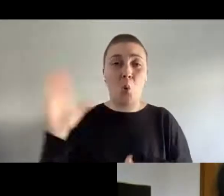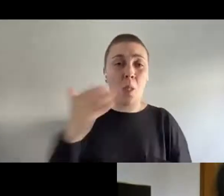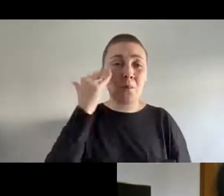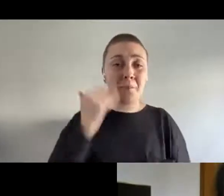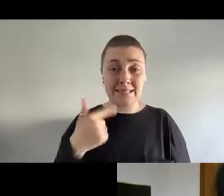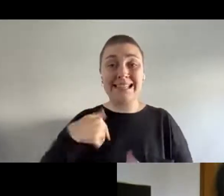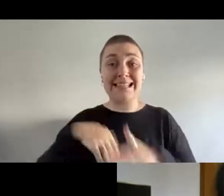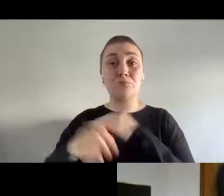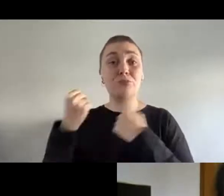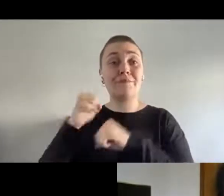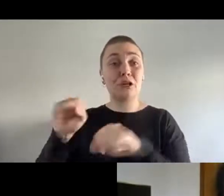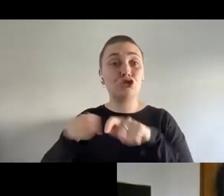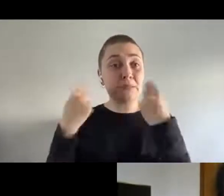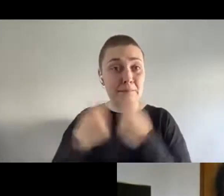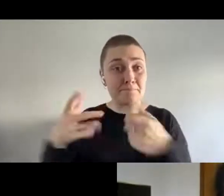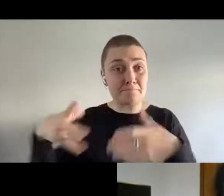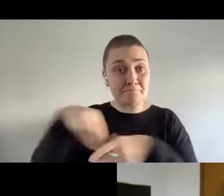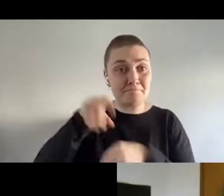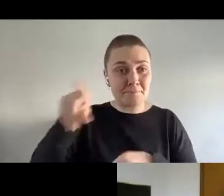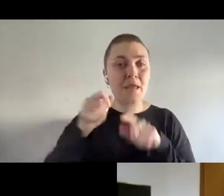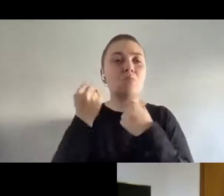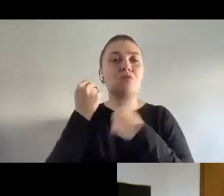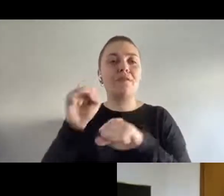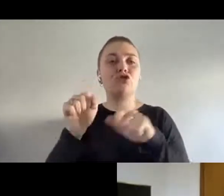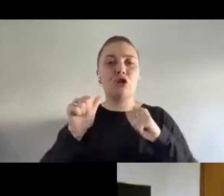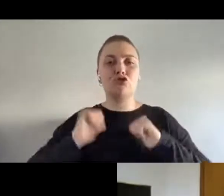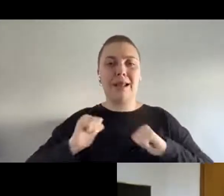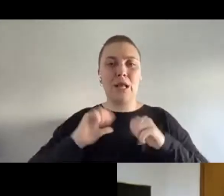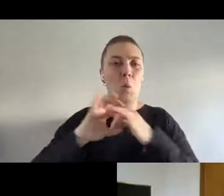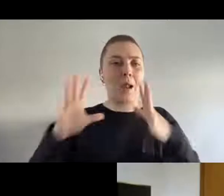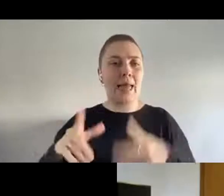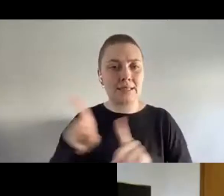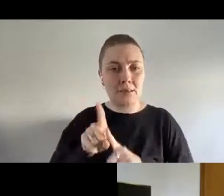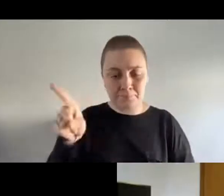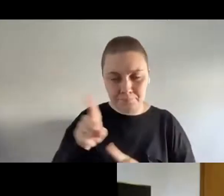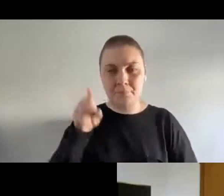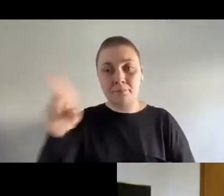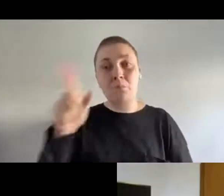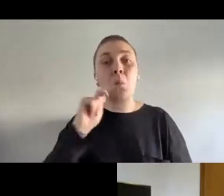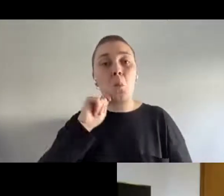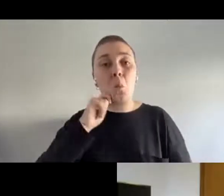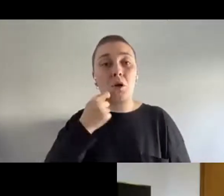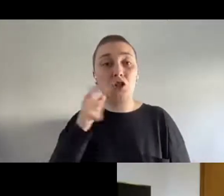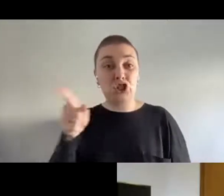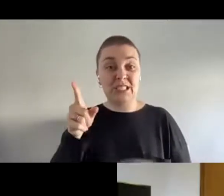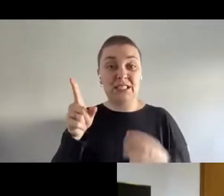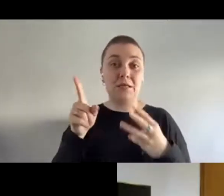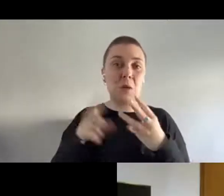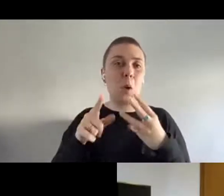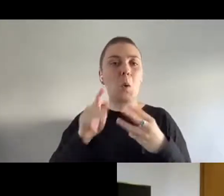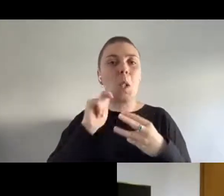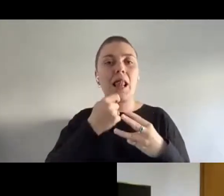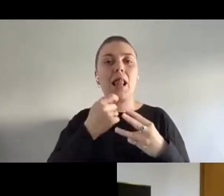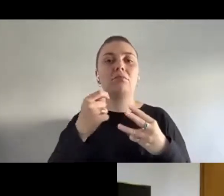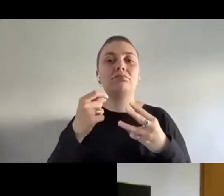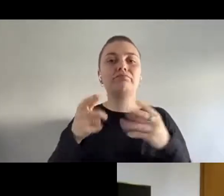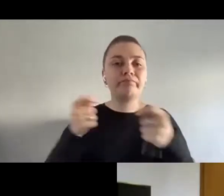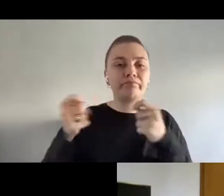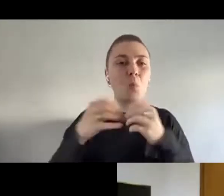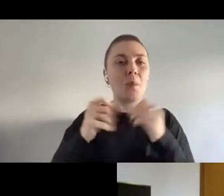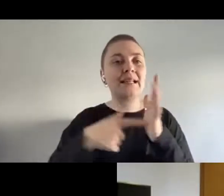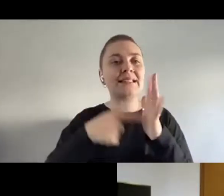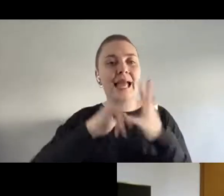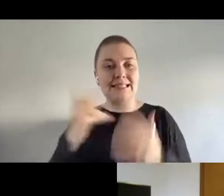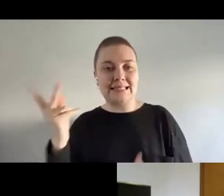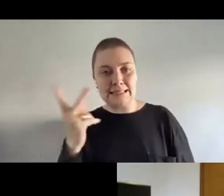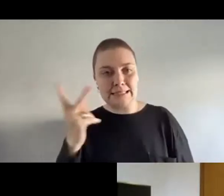team and our prevention training coordinator. So she'll also be facilitating with Tess today to launch